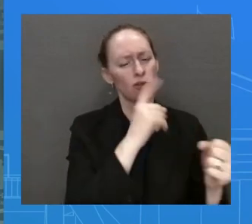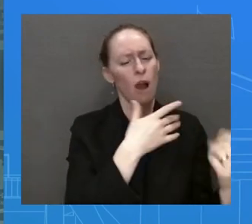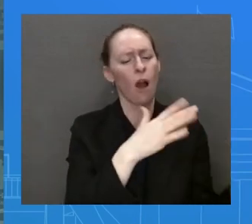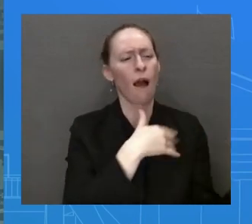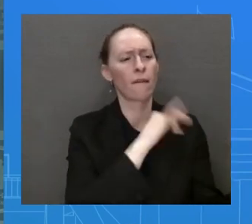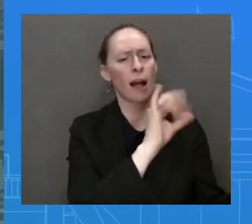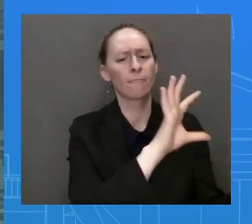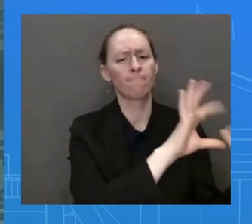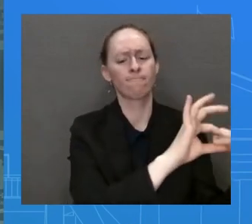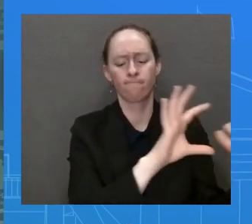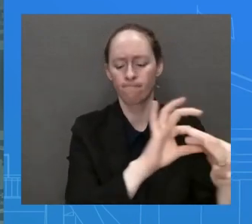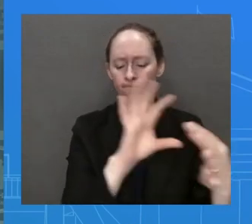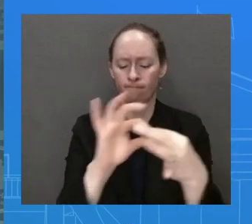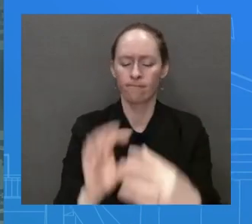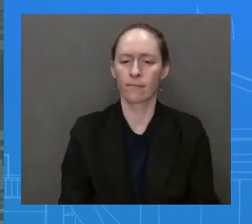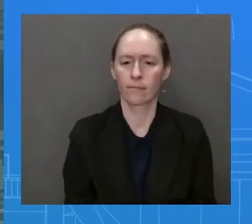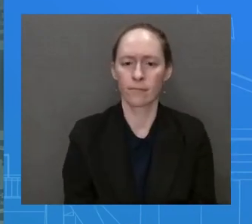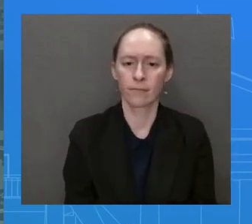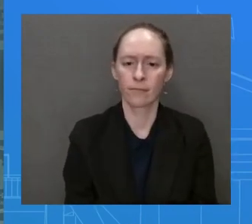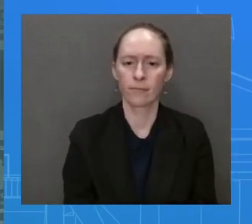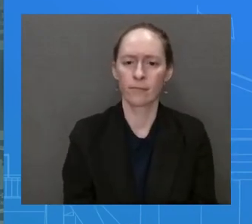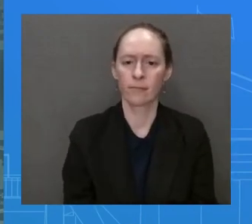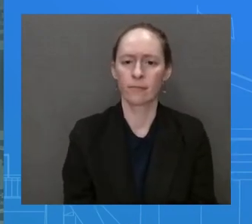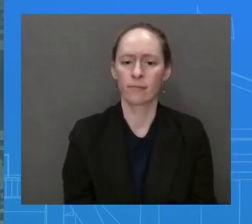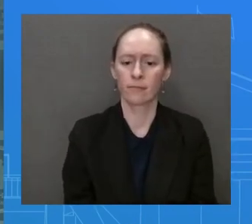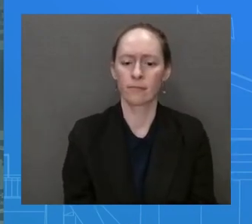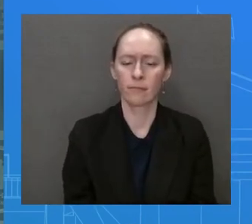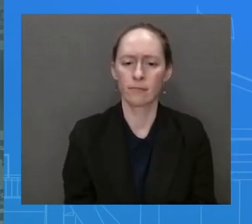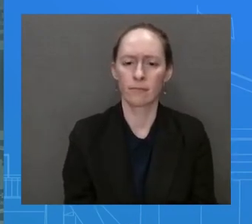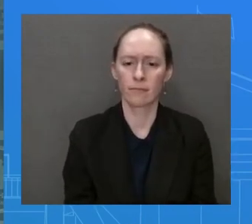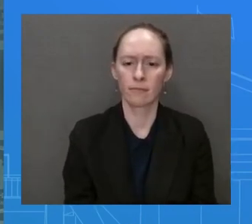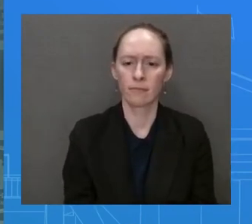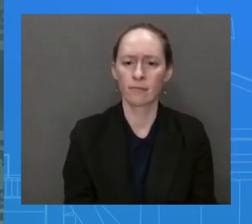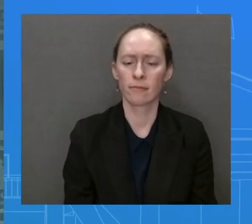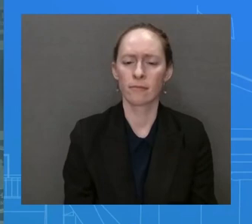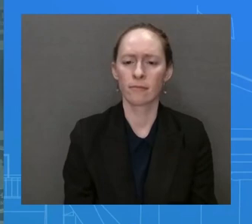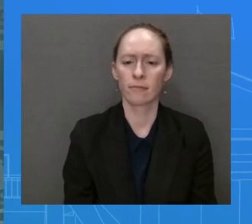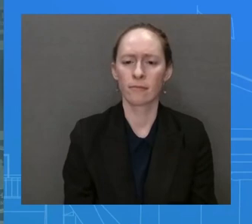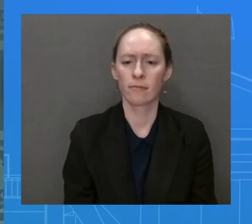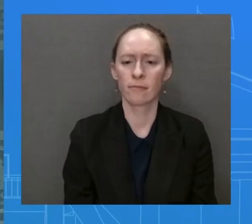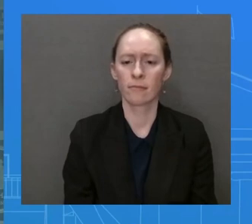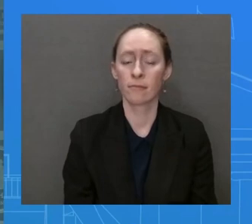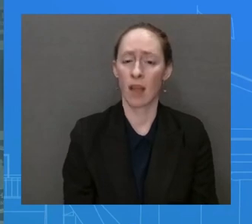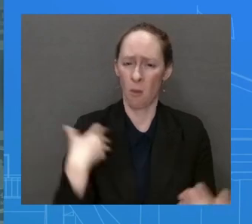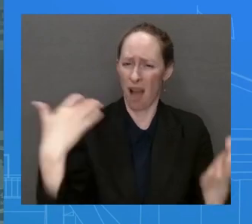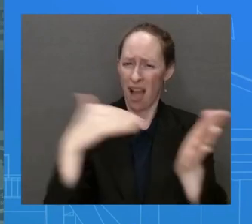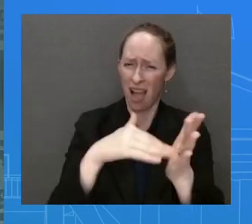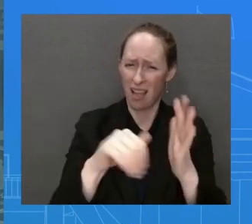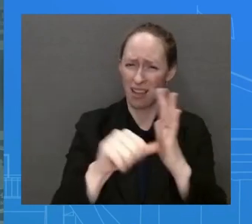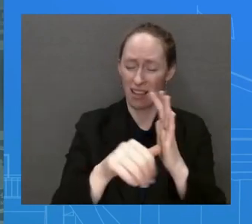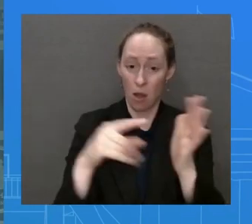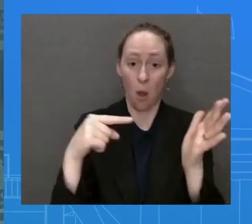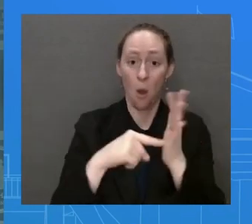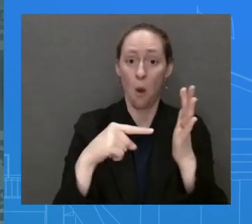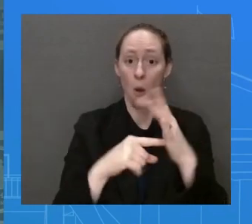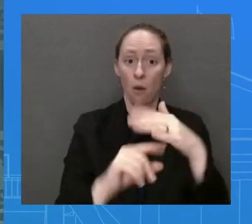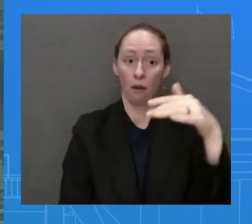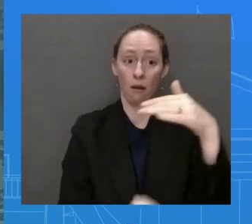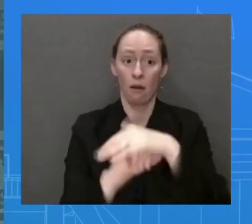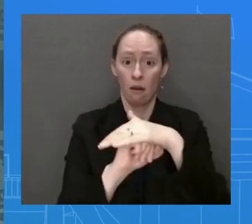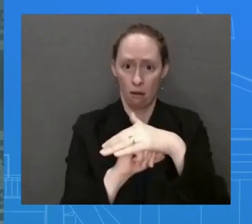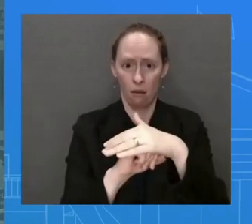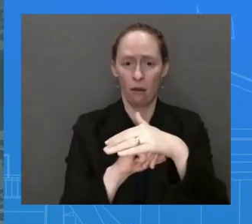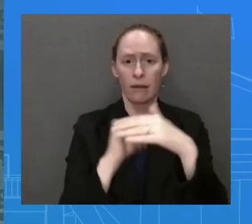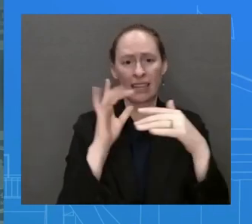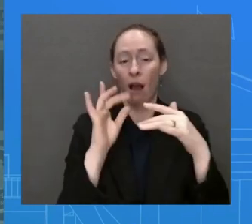been a bipartisan cooperation when it comes to lifting the debt ceiling, and that's how it should be. That's how it should continue. It's not,